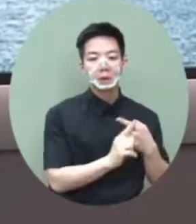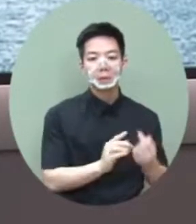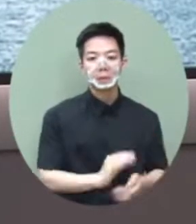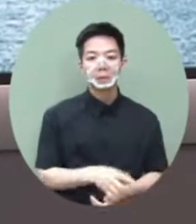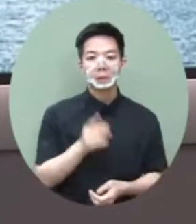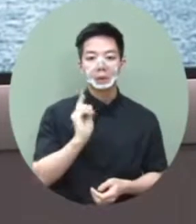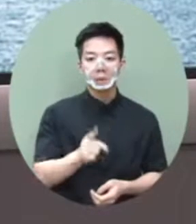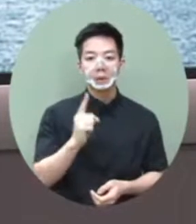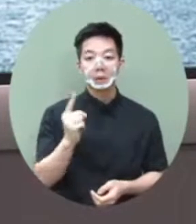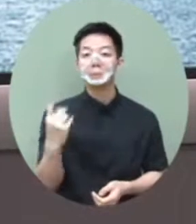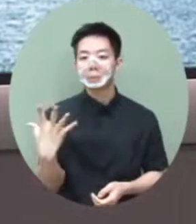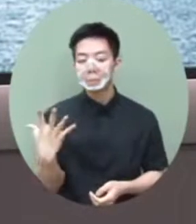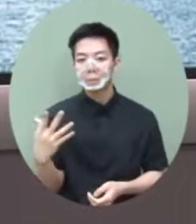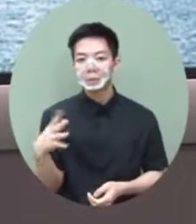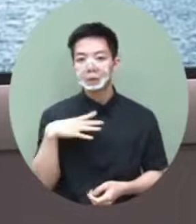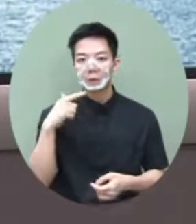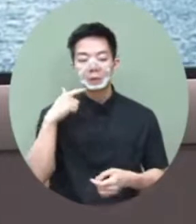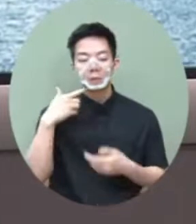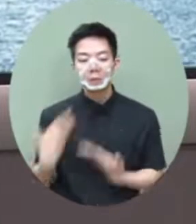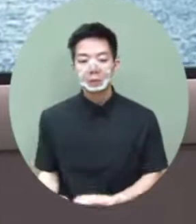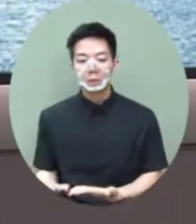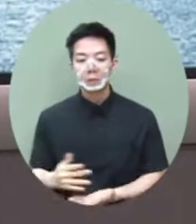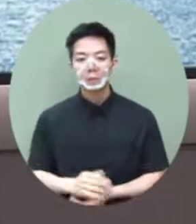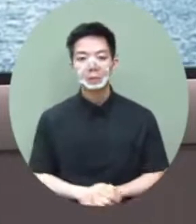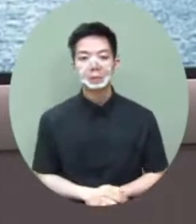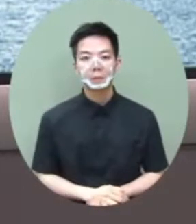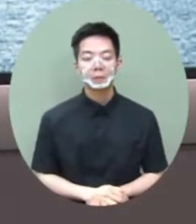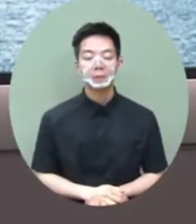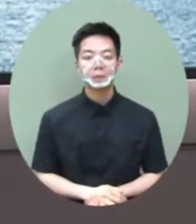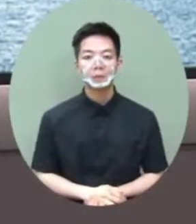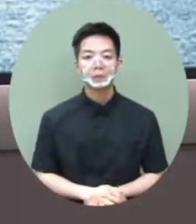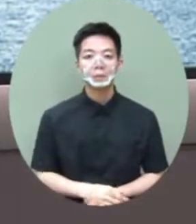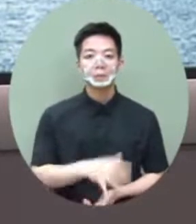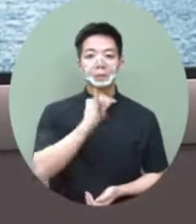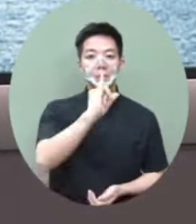65 patients in critical condition,